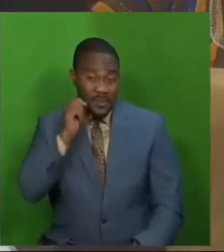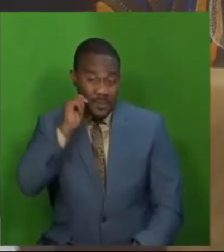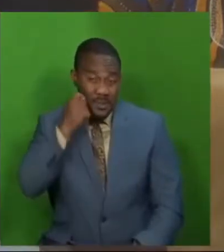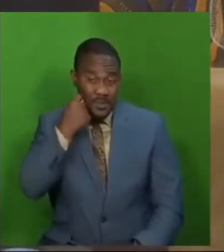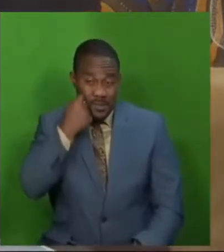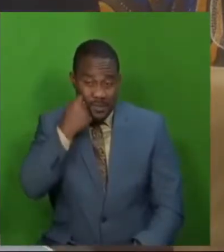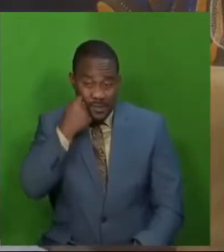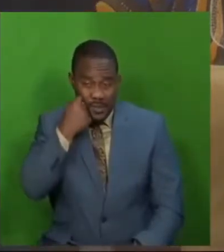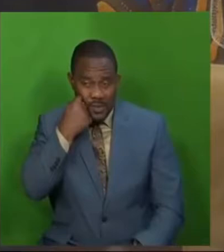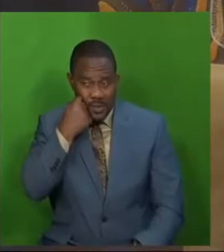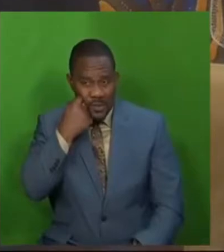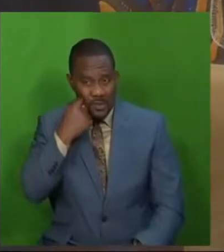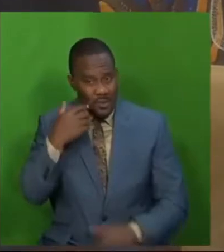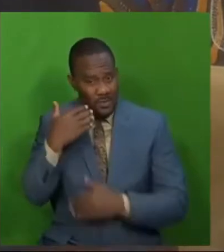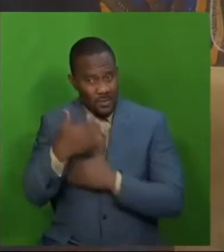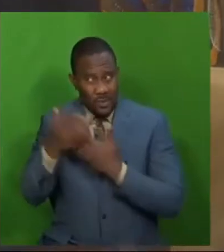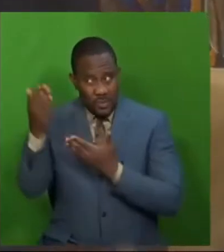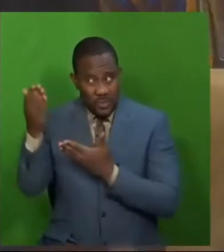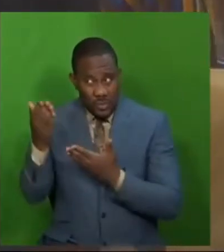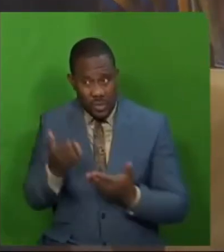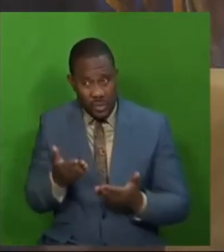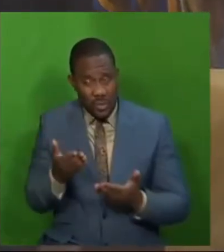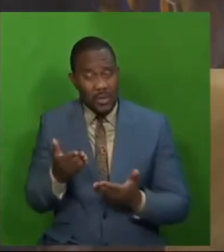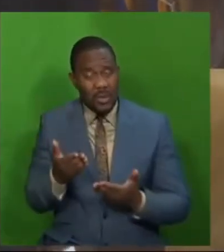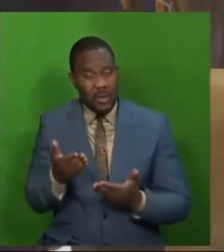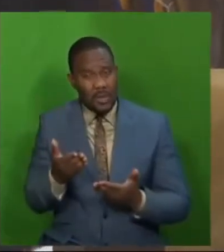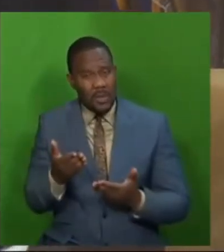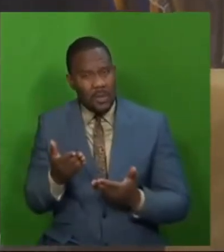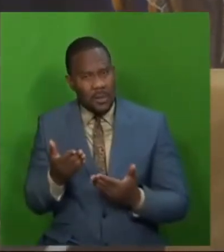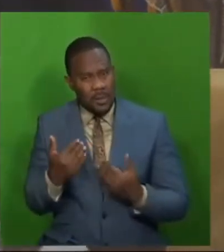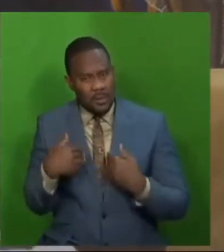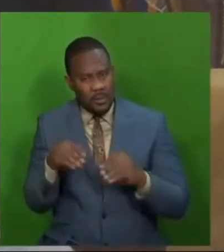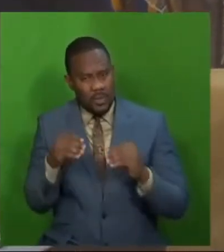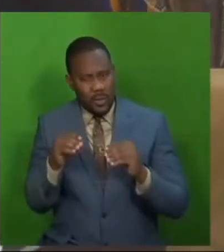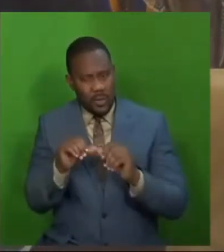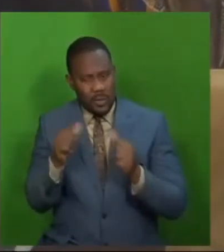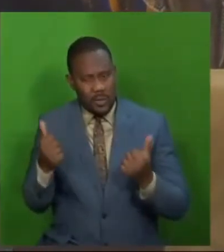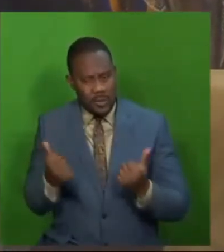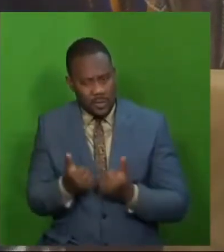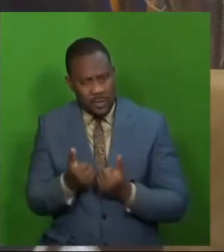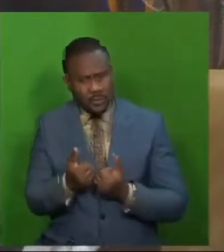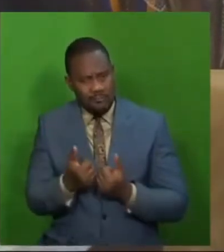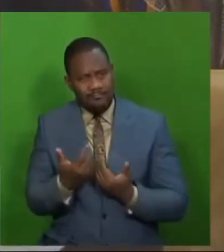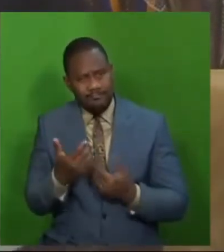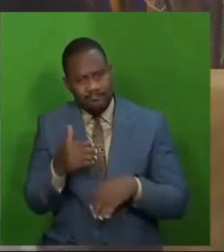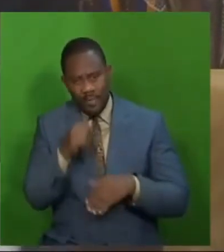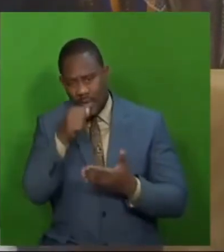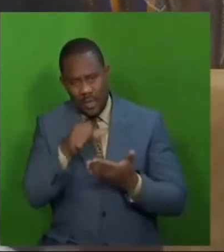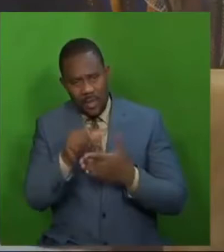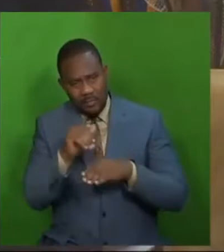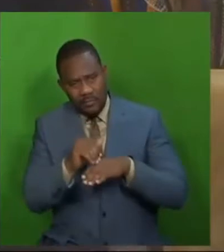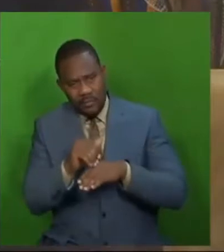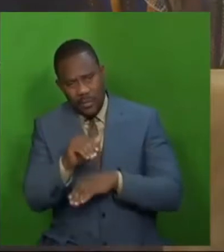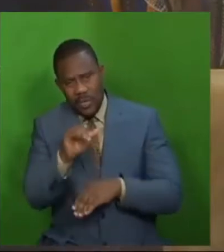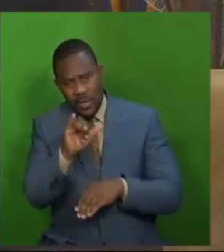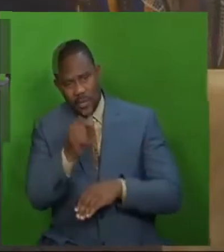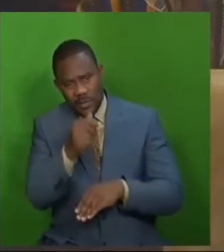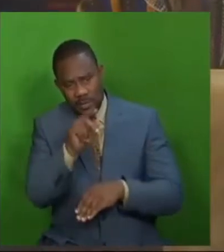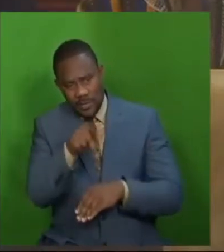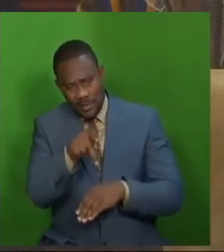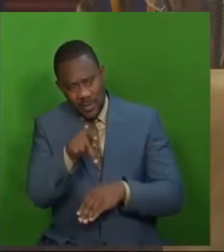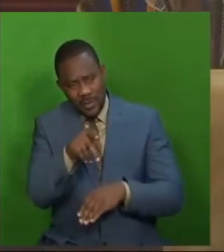and Traders Association sent a petition to the IGP And the IGP of Ghana responded.